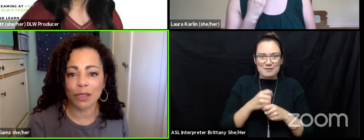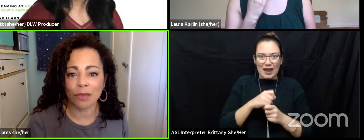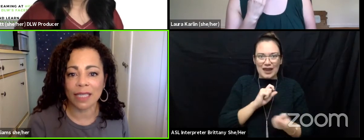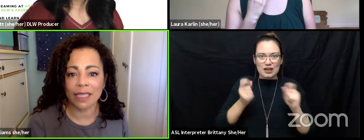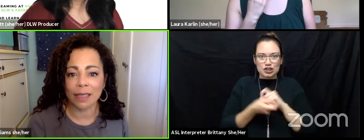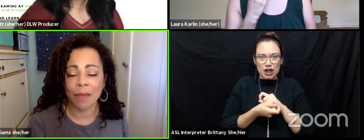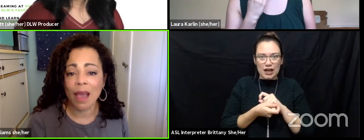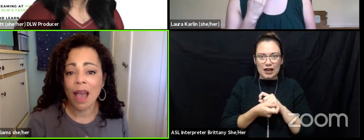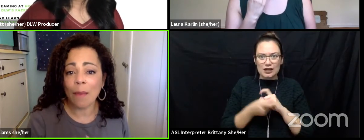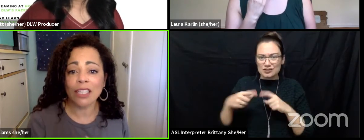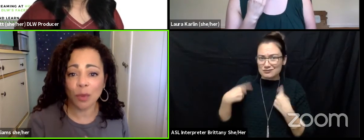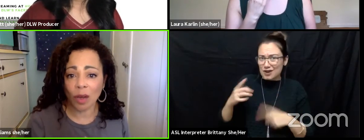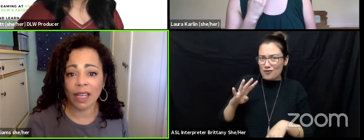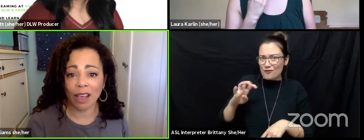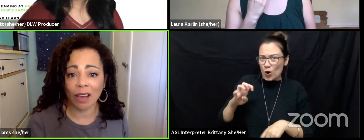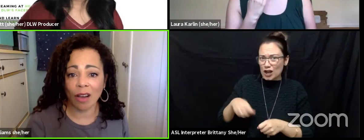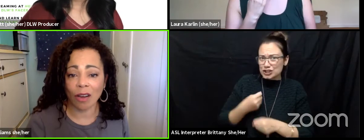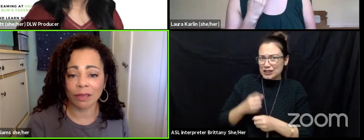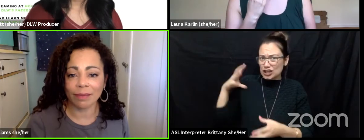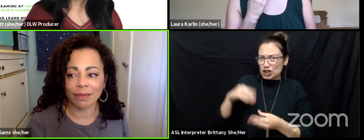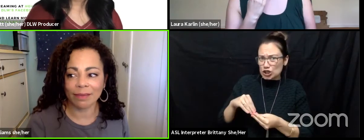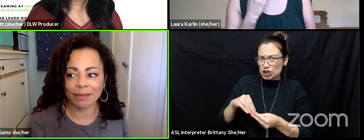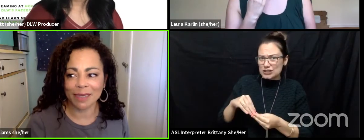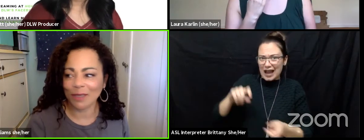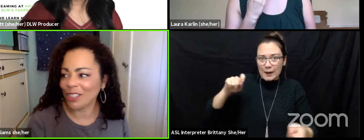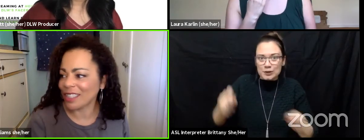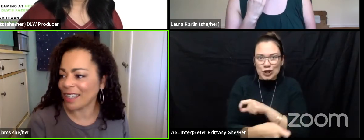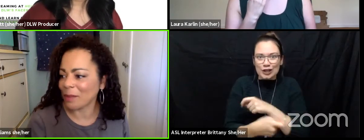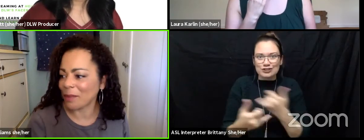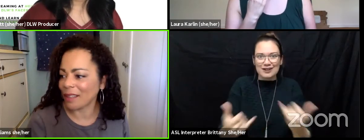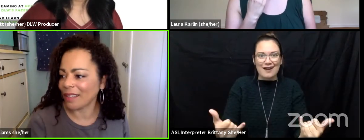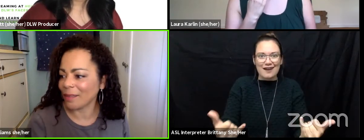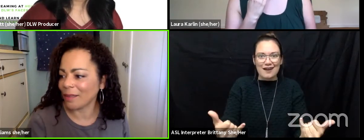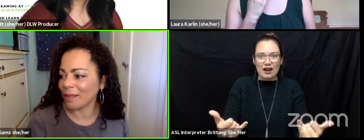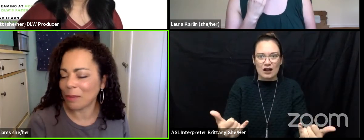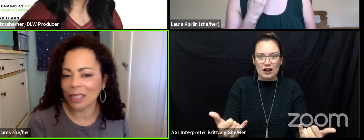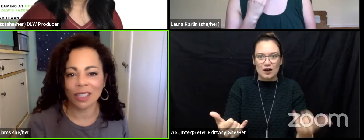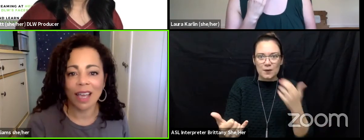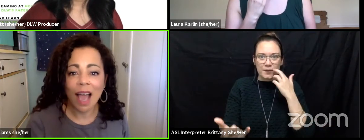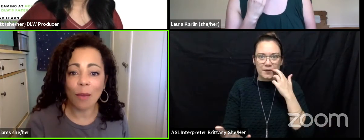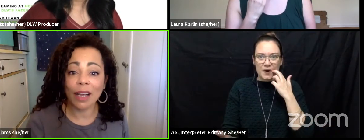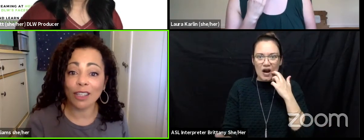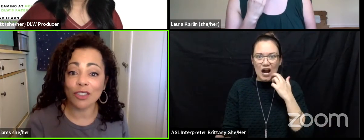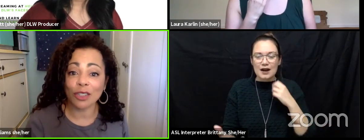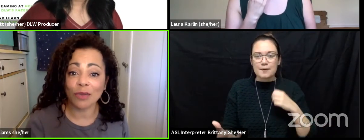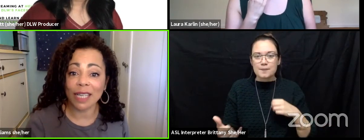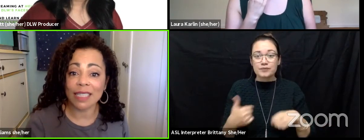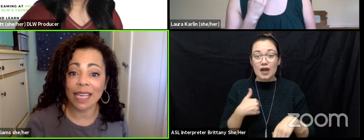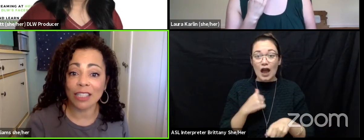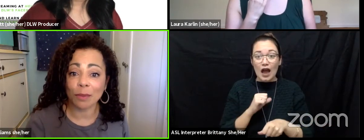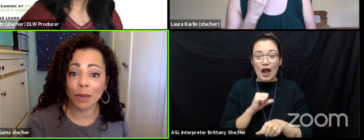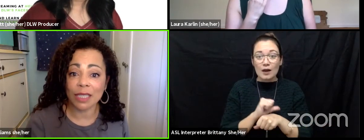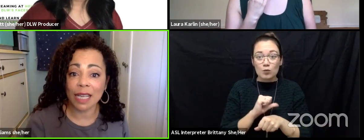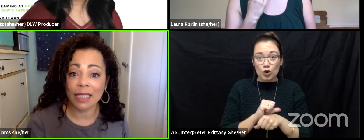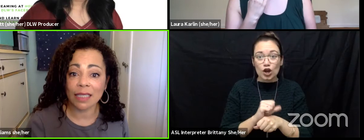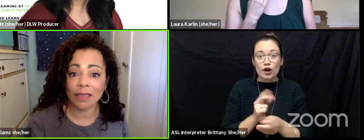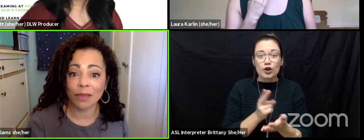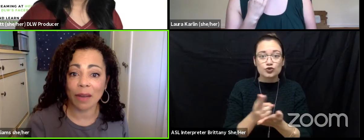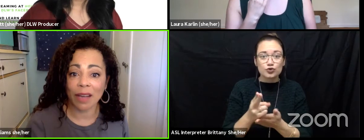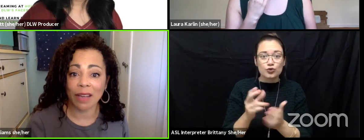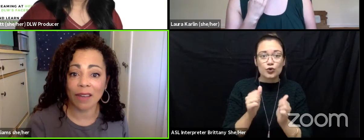abuse and racism. I'm actually working on, I don't know if I should say this publicly, maybe I should. I'm working on a truth and reconciliation